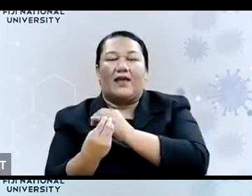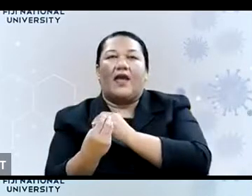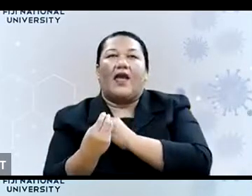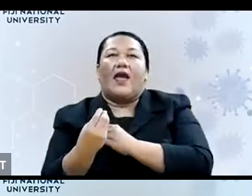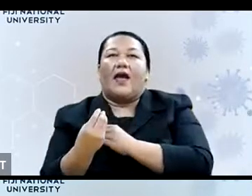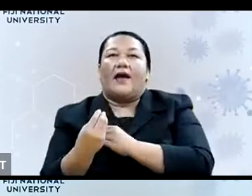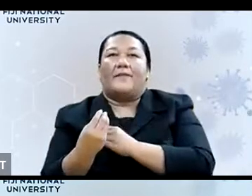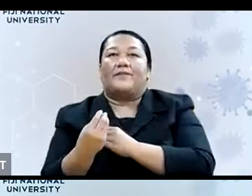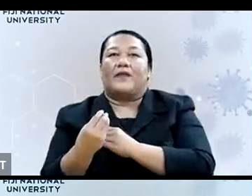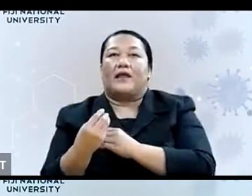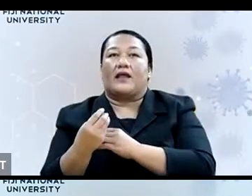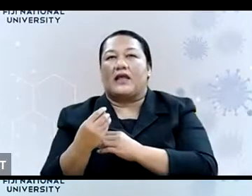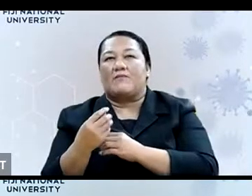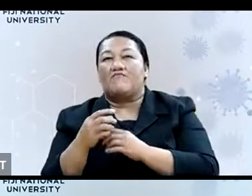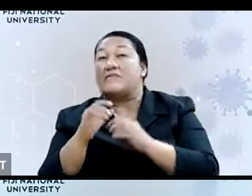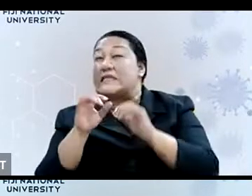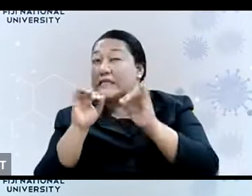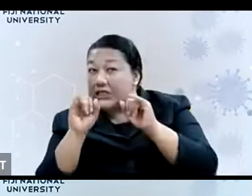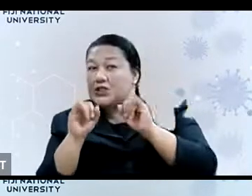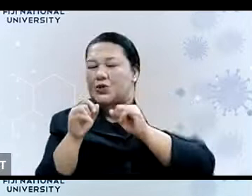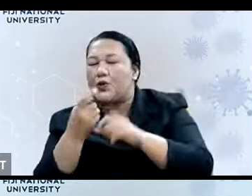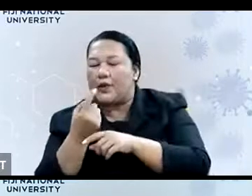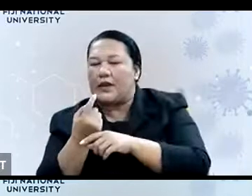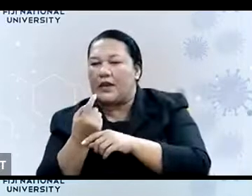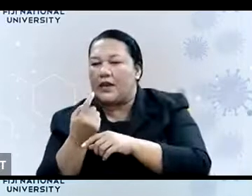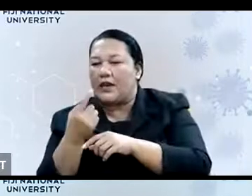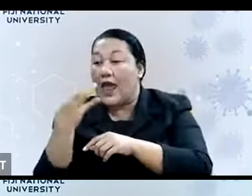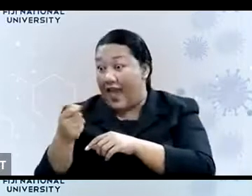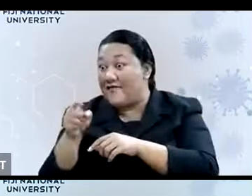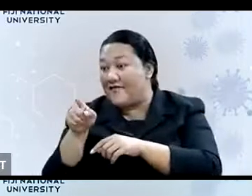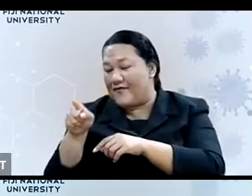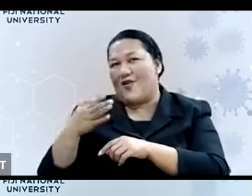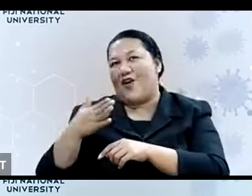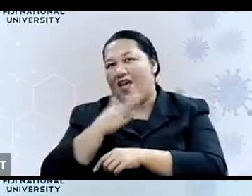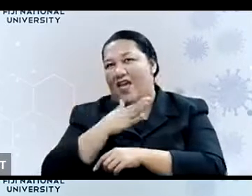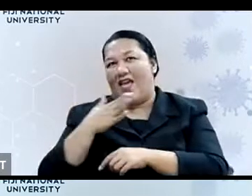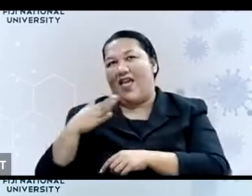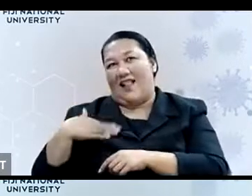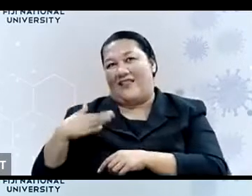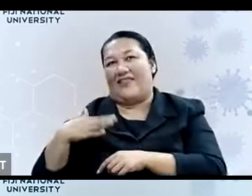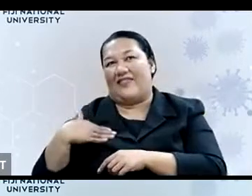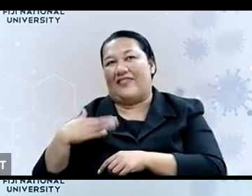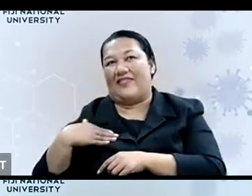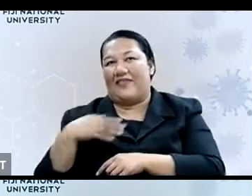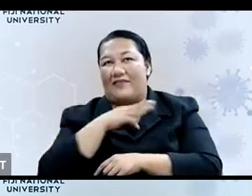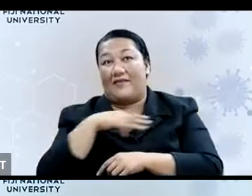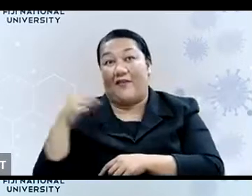in the path of the public health officials should they want to go down that path. And